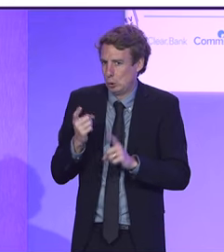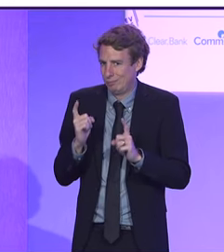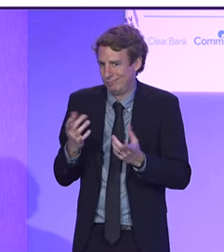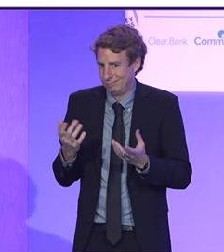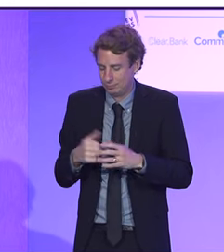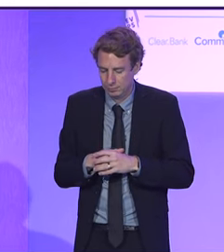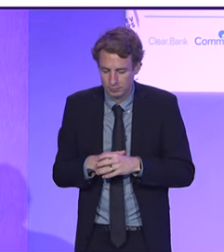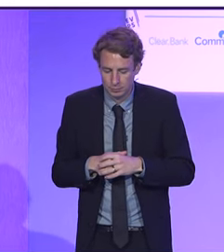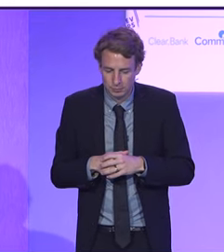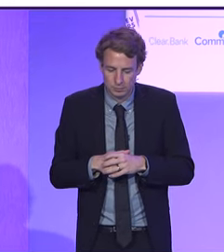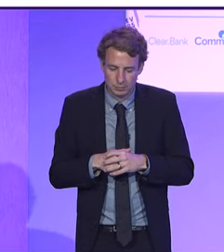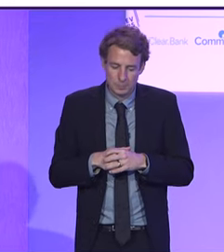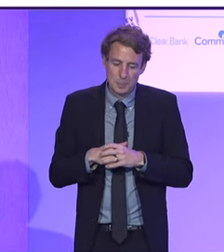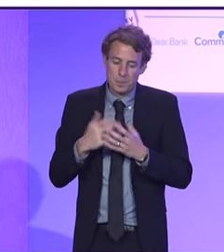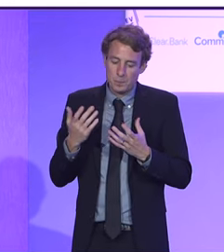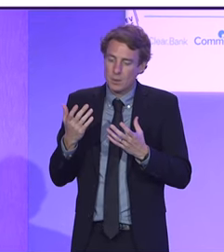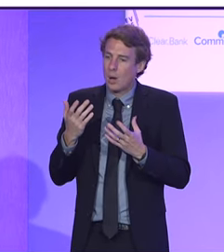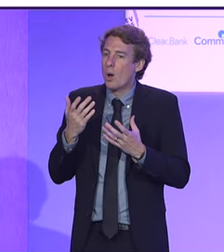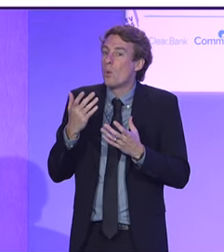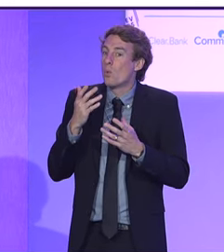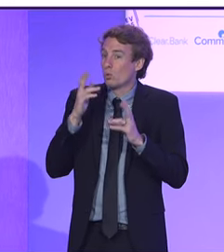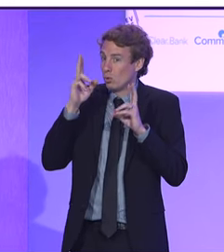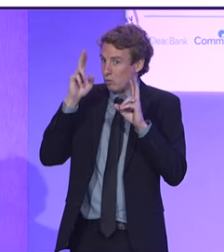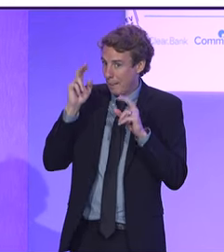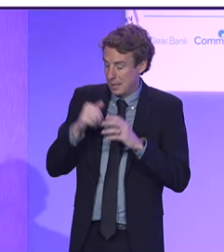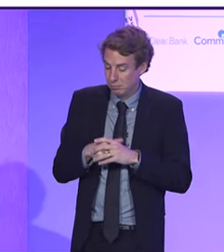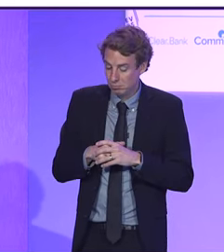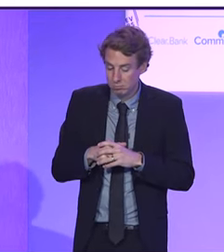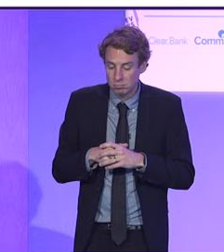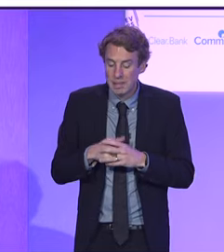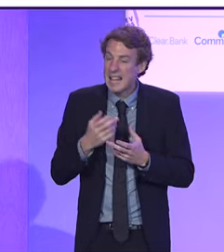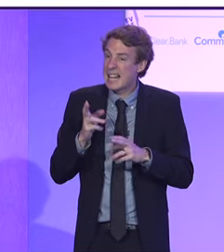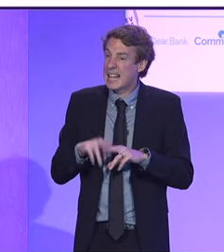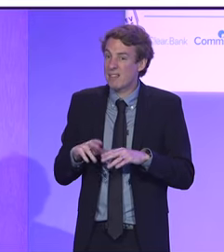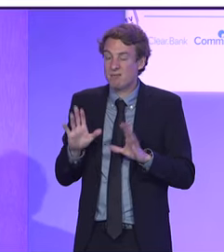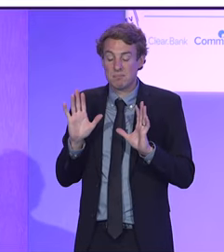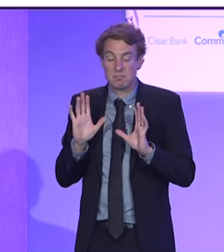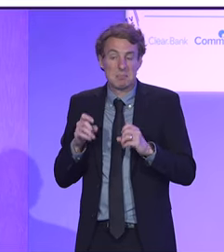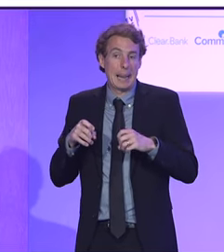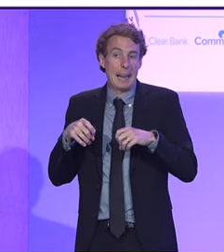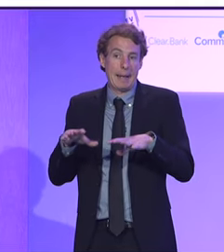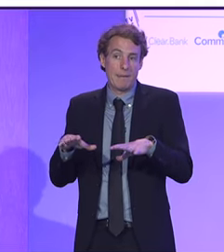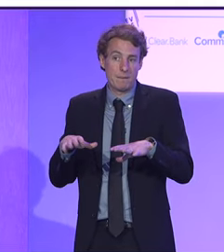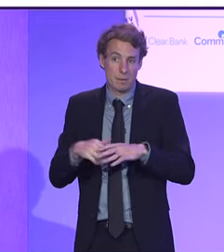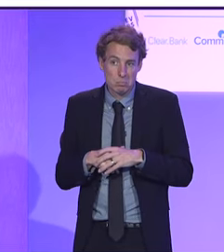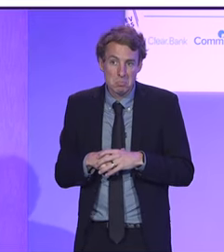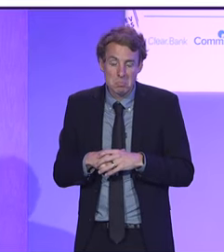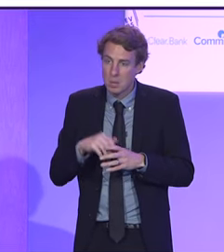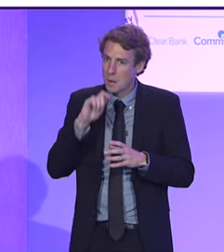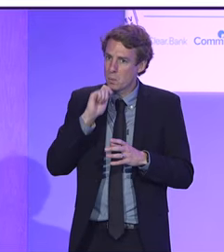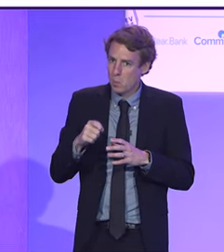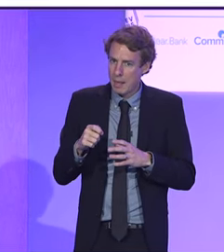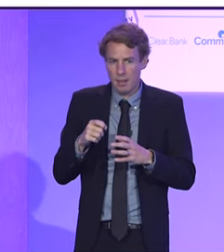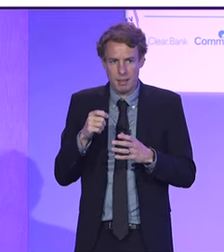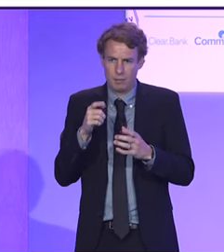And the rabbits, when we leave them unchecked, they will start to procreate, which means that we have